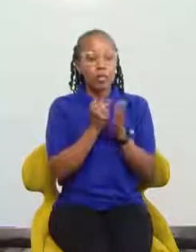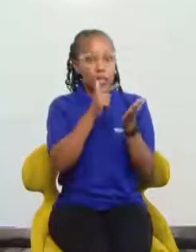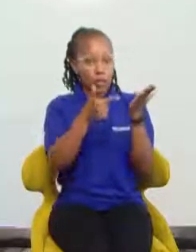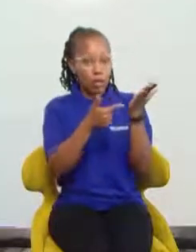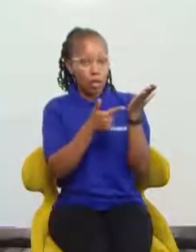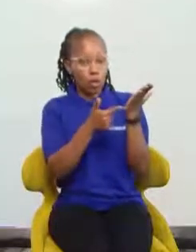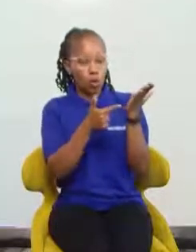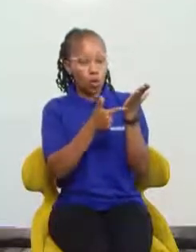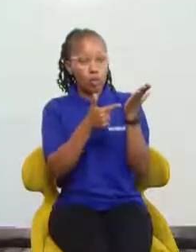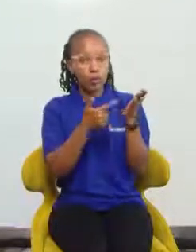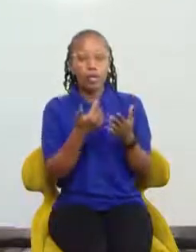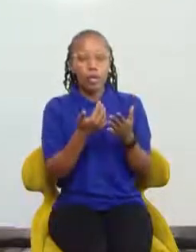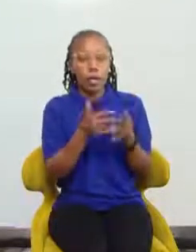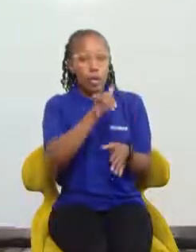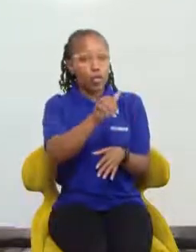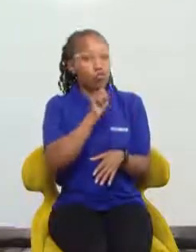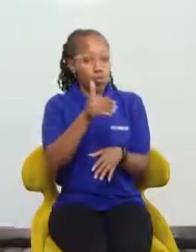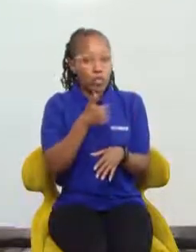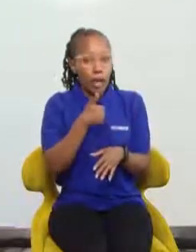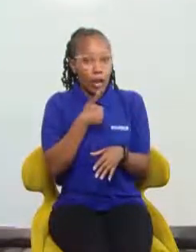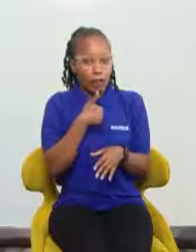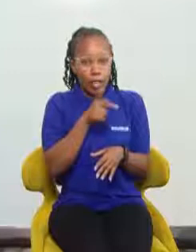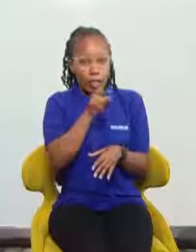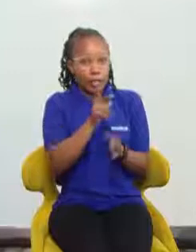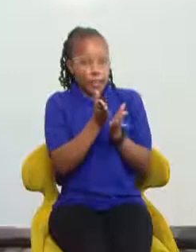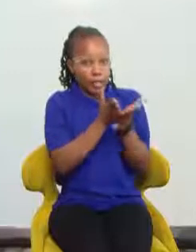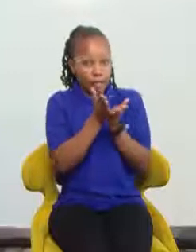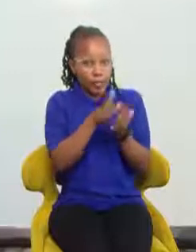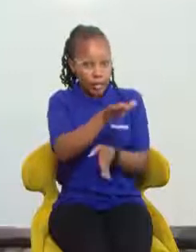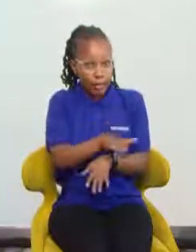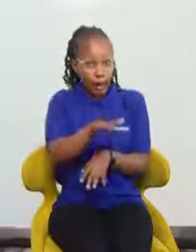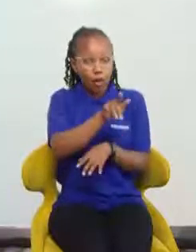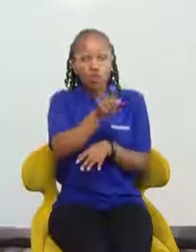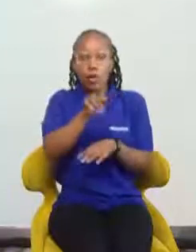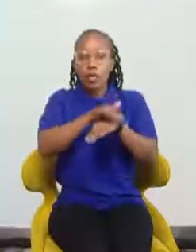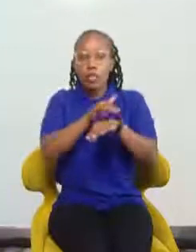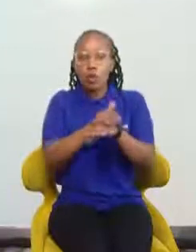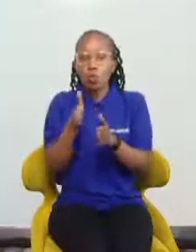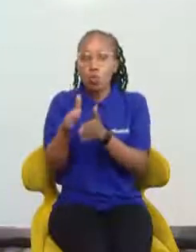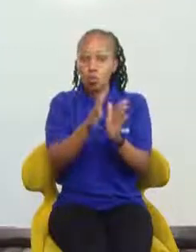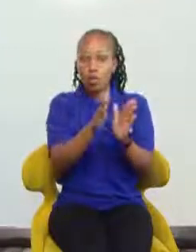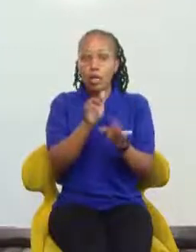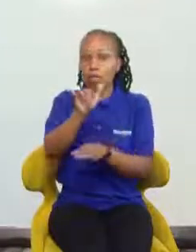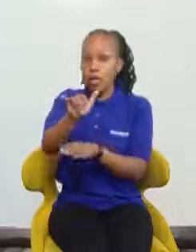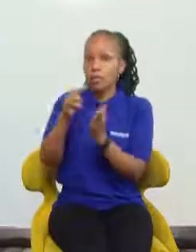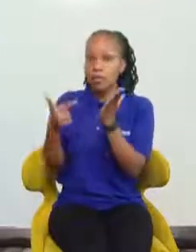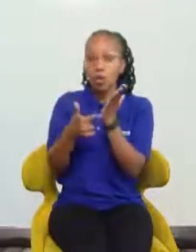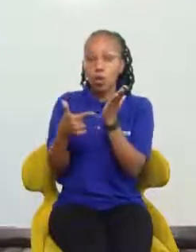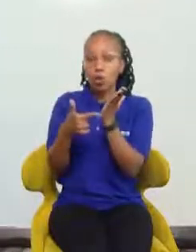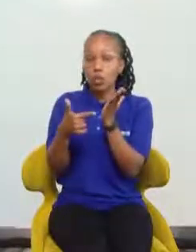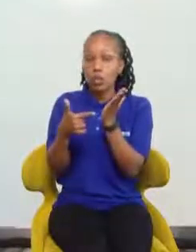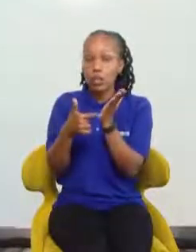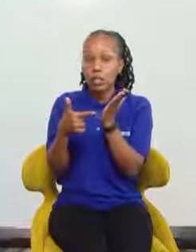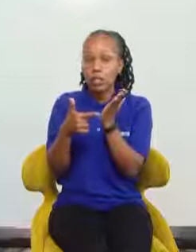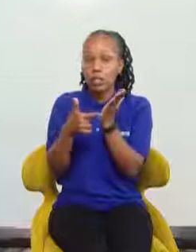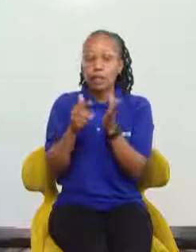anybody, but if you don't have those supported services around you, there's a good chance that technology will not